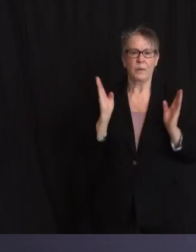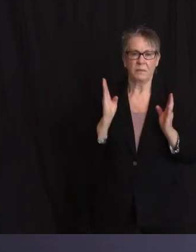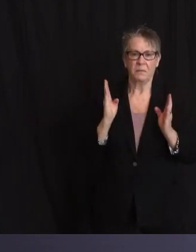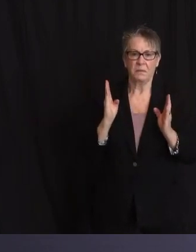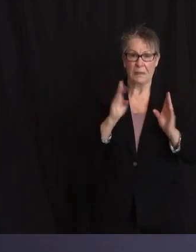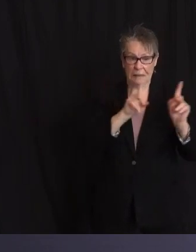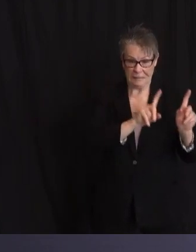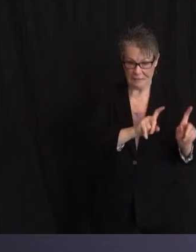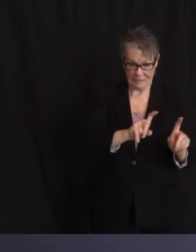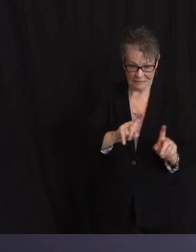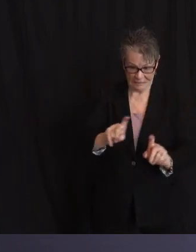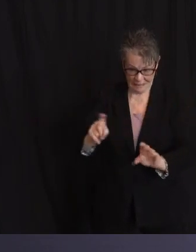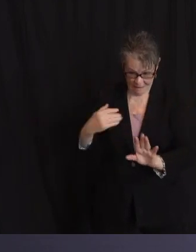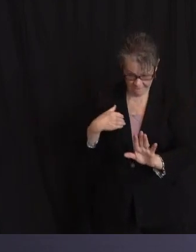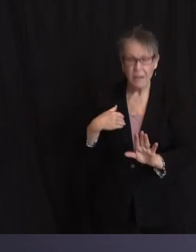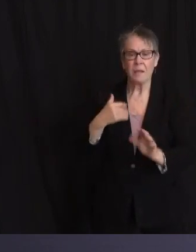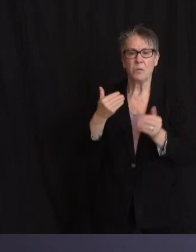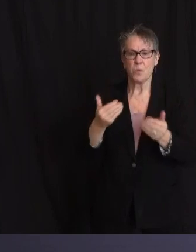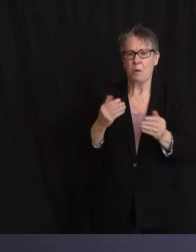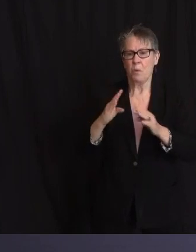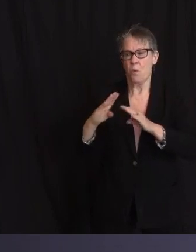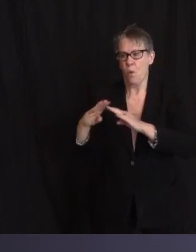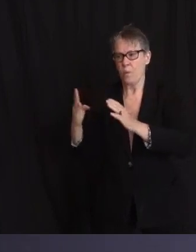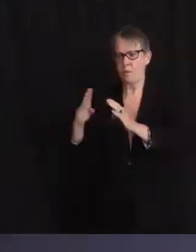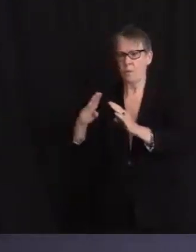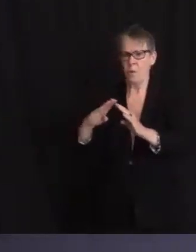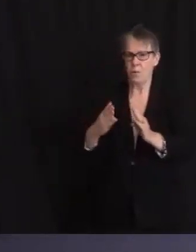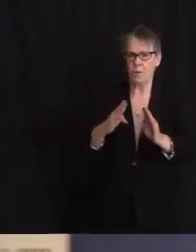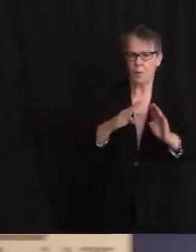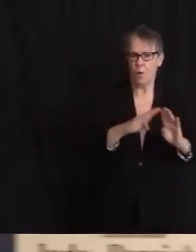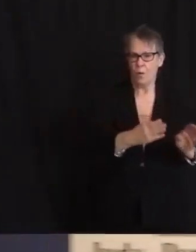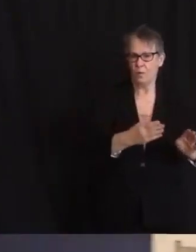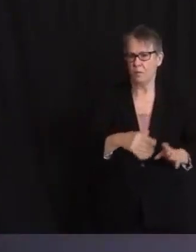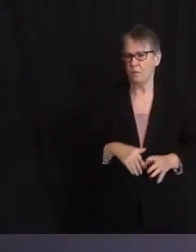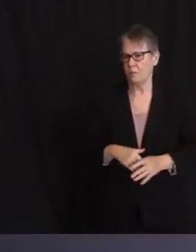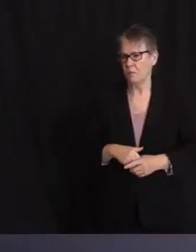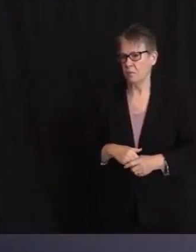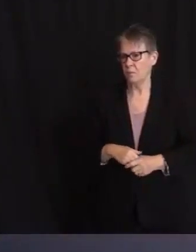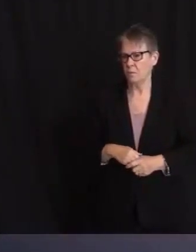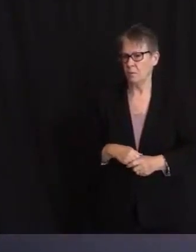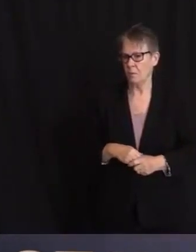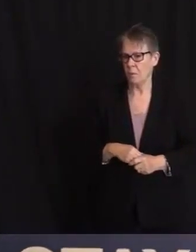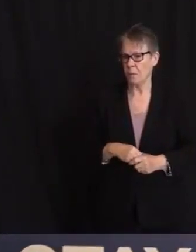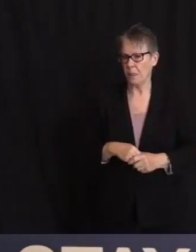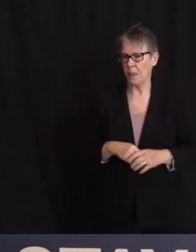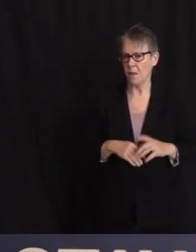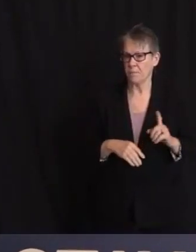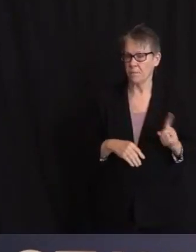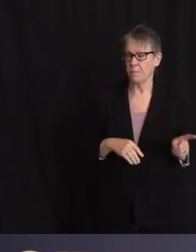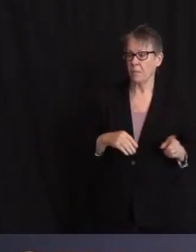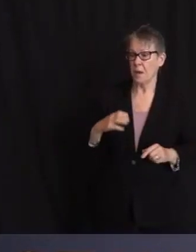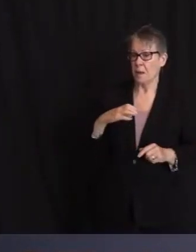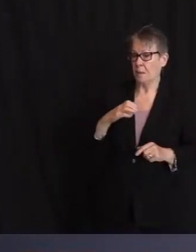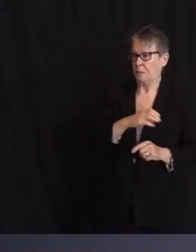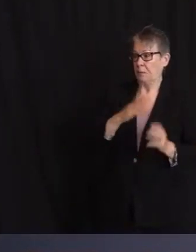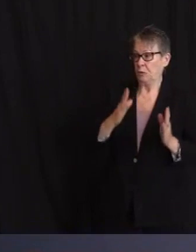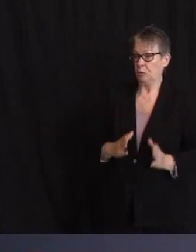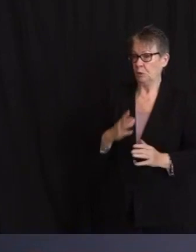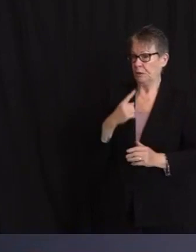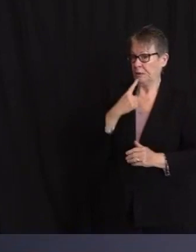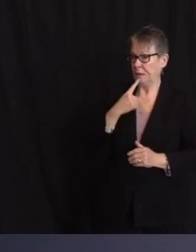otherwise? Just on testing, you'll see us roll out some testing of vulnerable populations